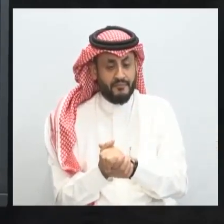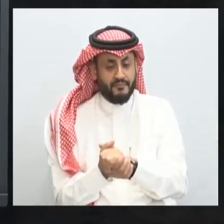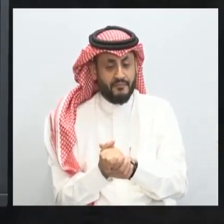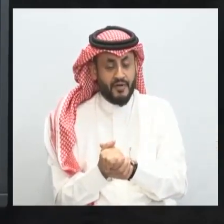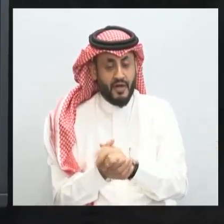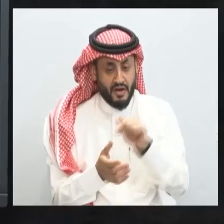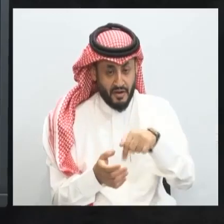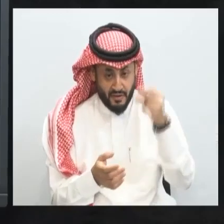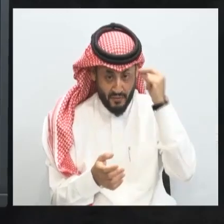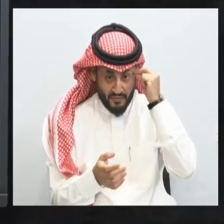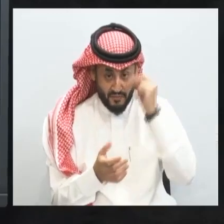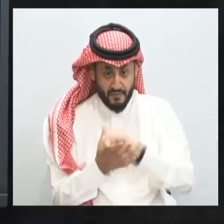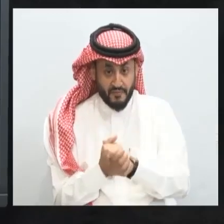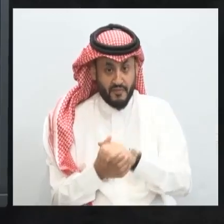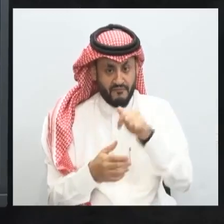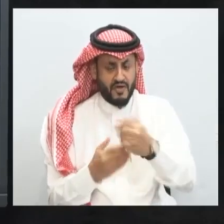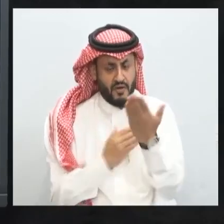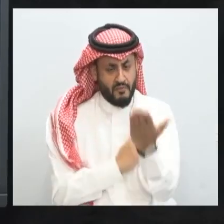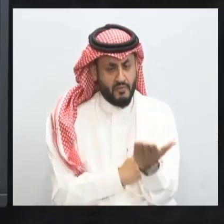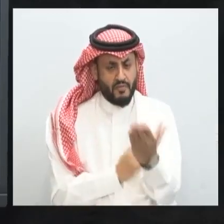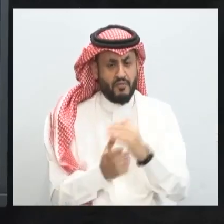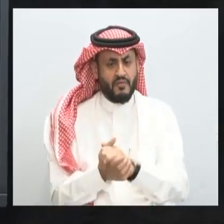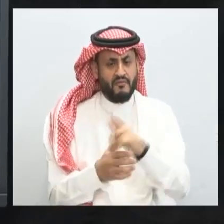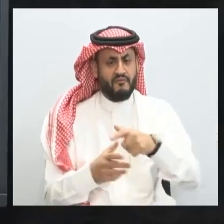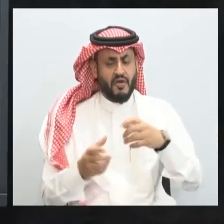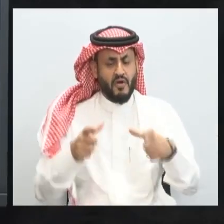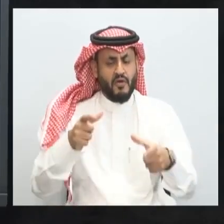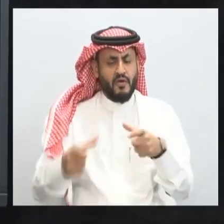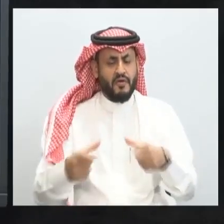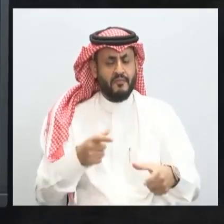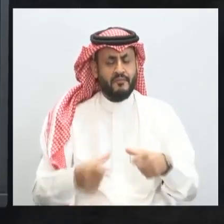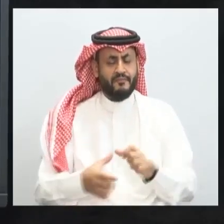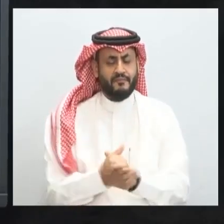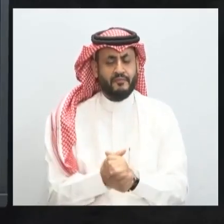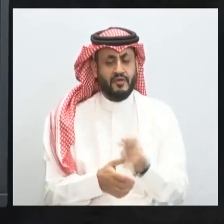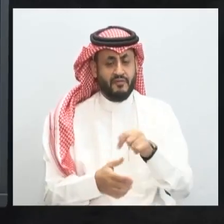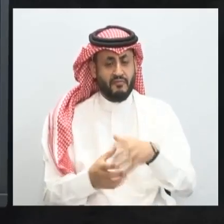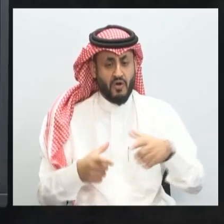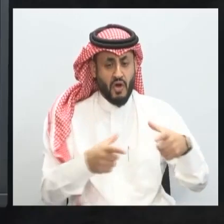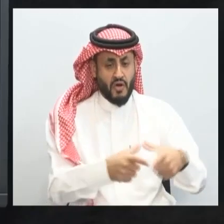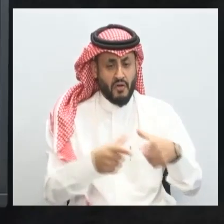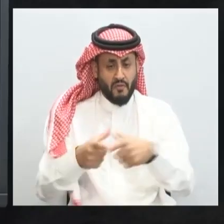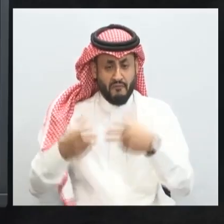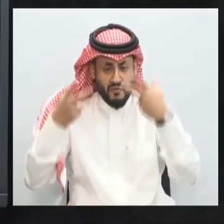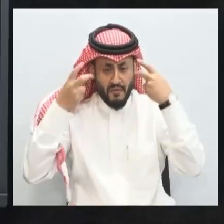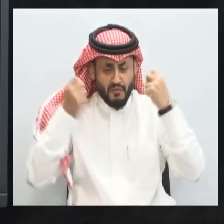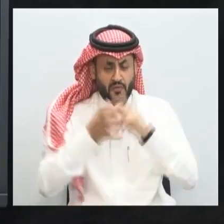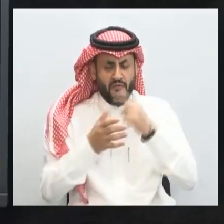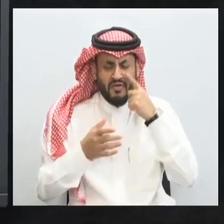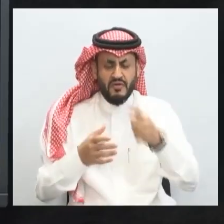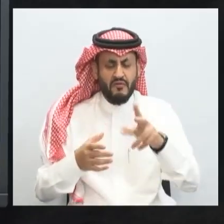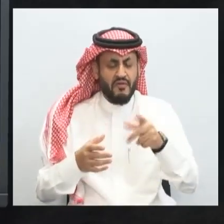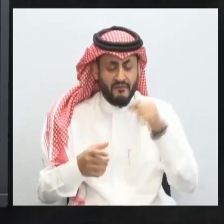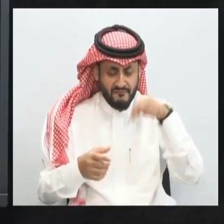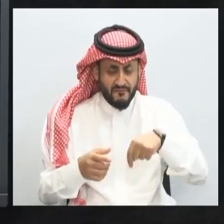now know that there is something formal, there is a kind of organization, and there are groups of scientists who search to discover